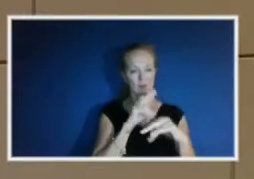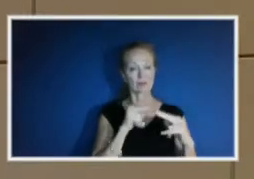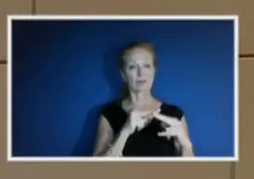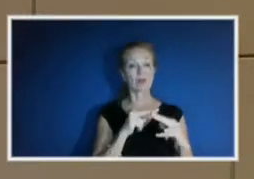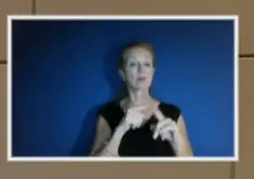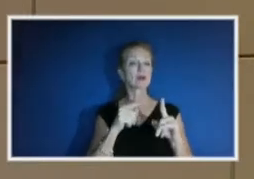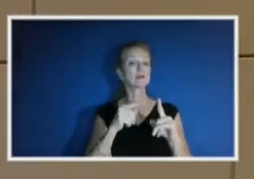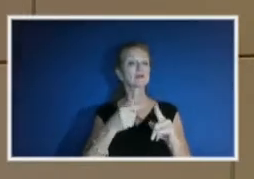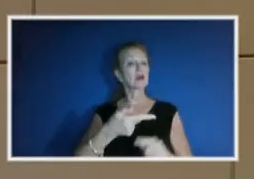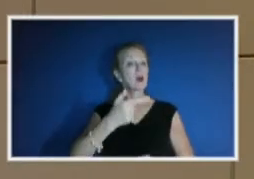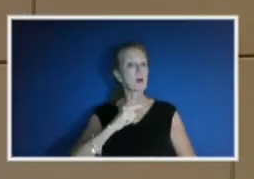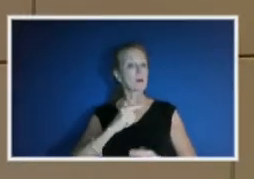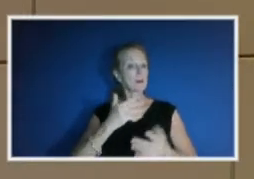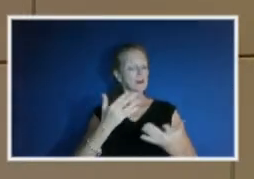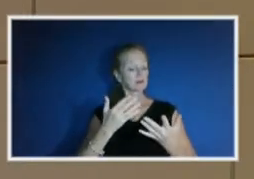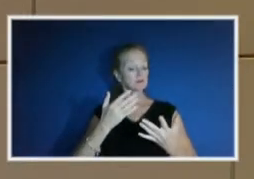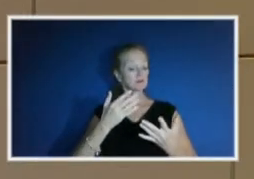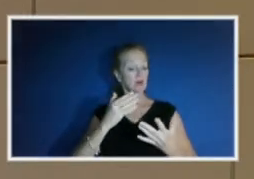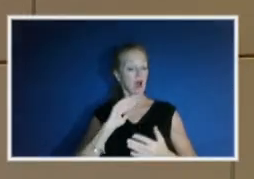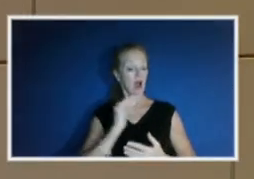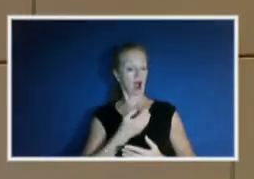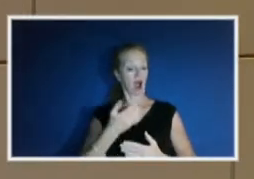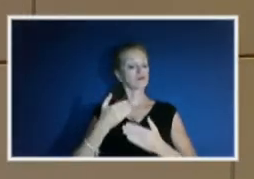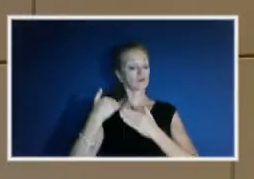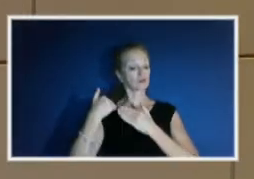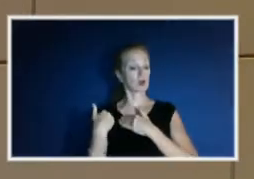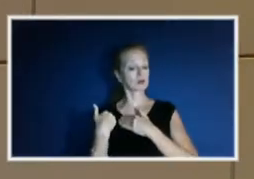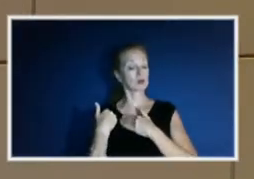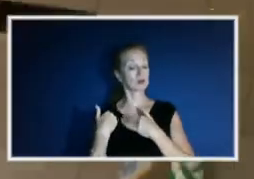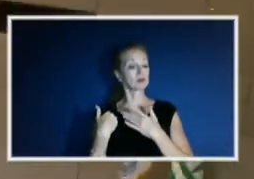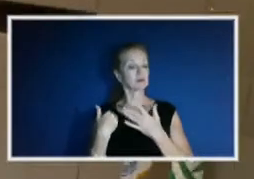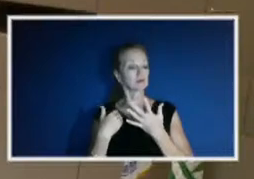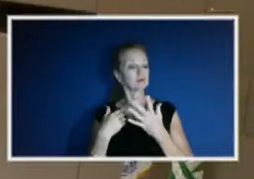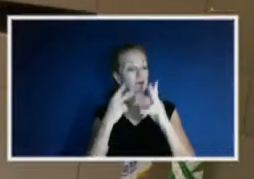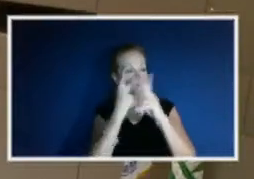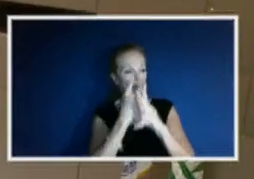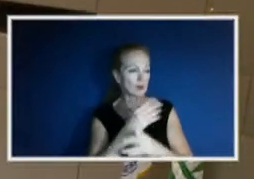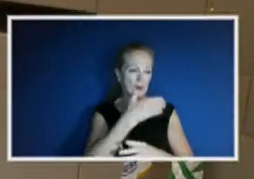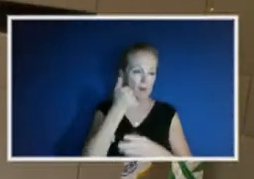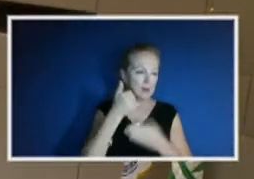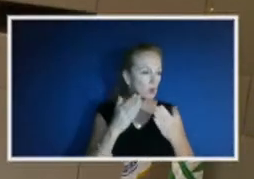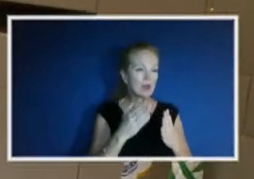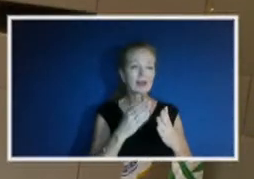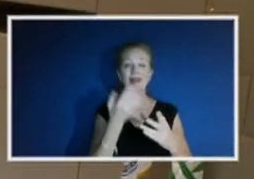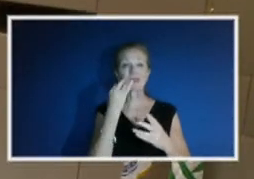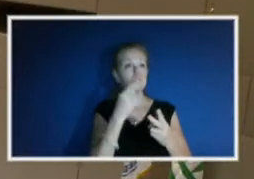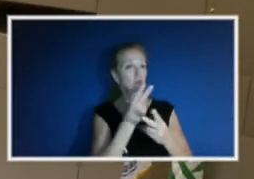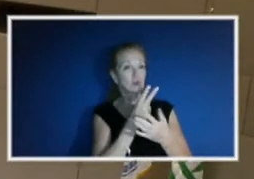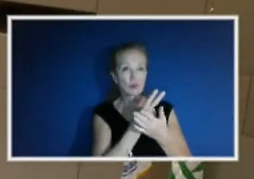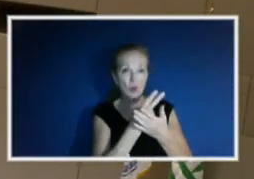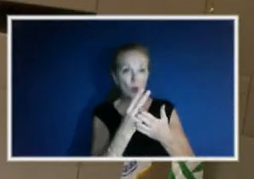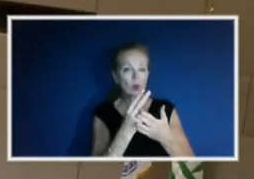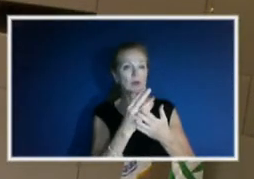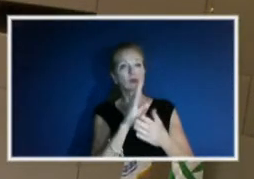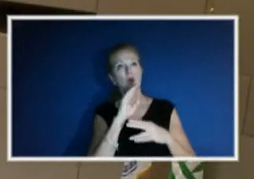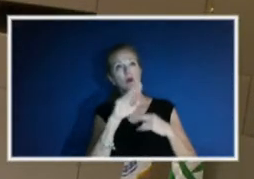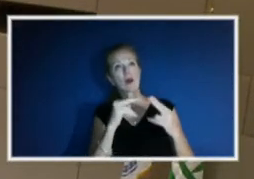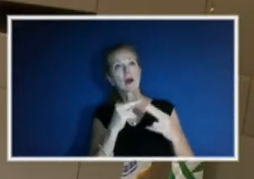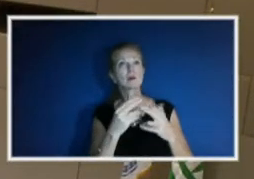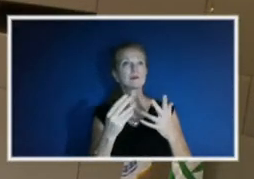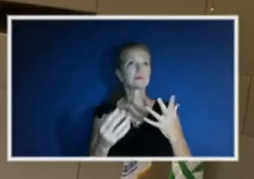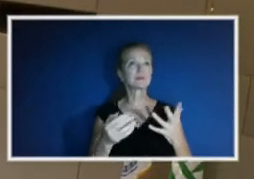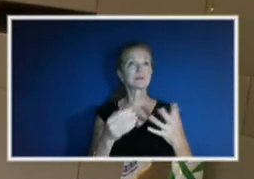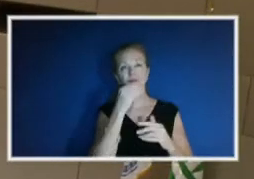out what is the best way to work with this. And if it's 2 weeks, you know, where we can talk amongst each other to figure out what that